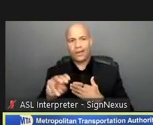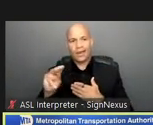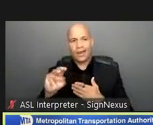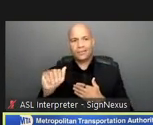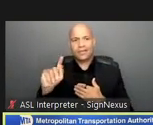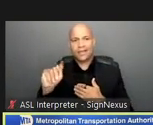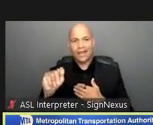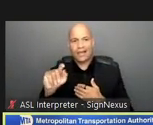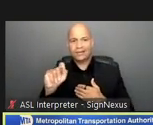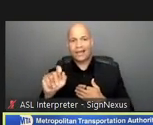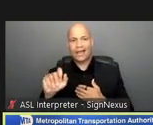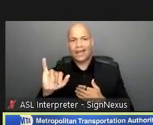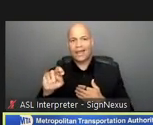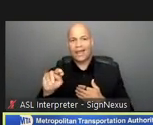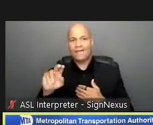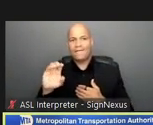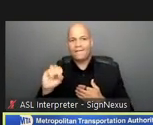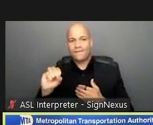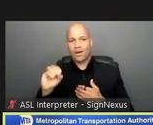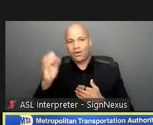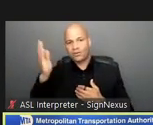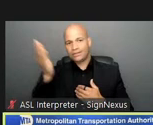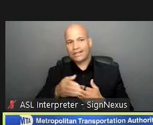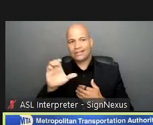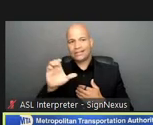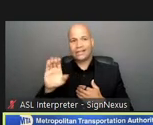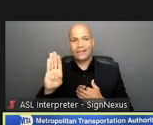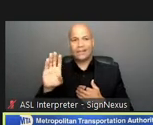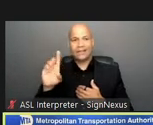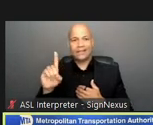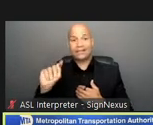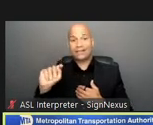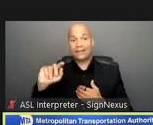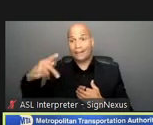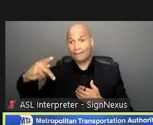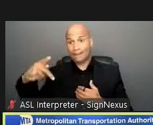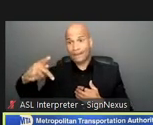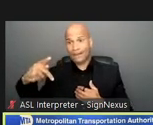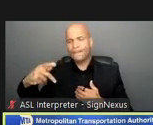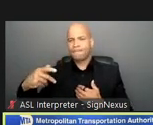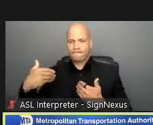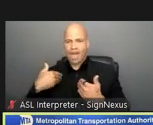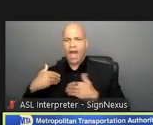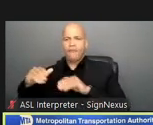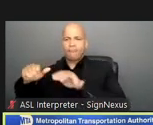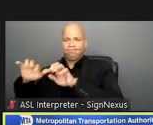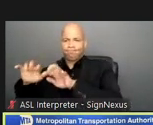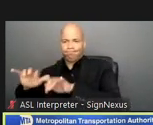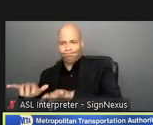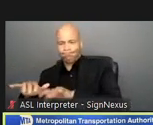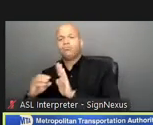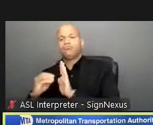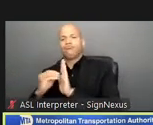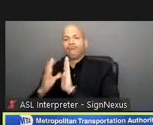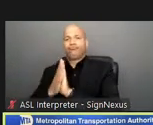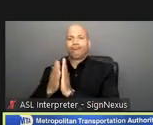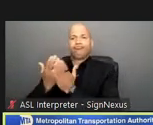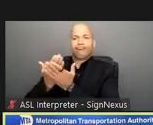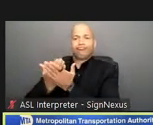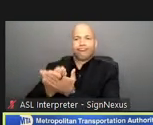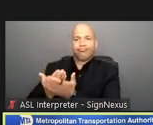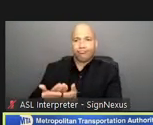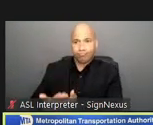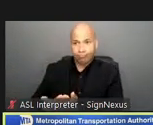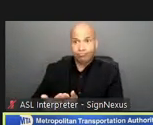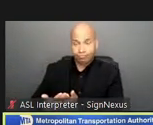mta.info slash cbdtp photographers are present and will create a written record of this hearing by